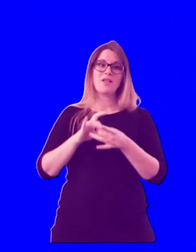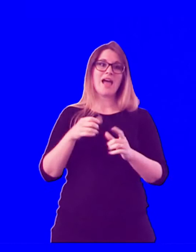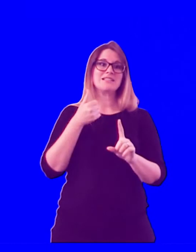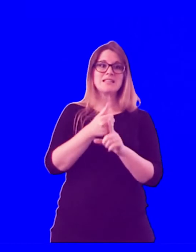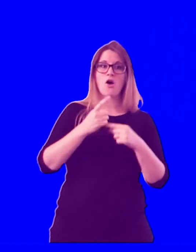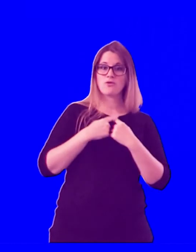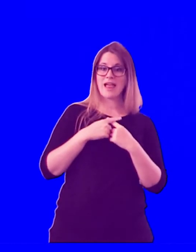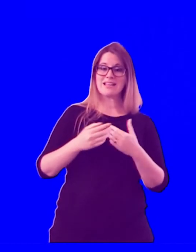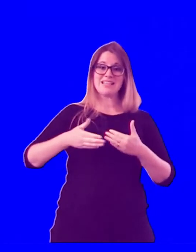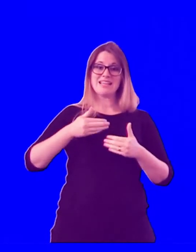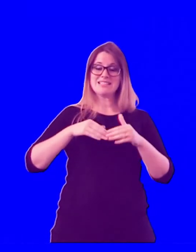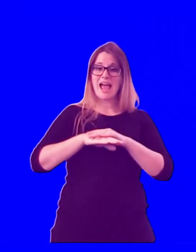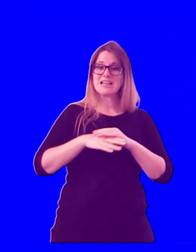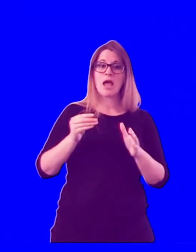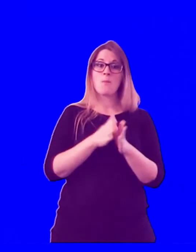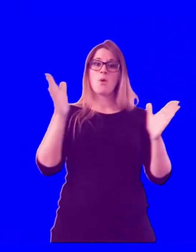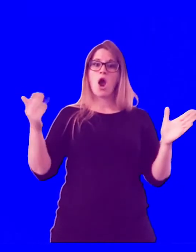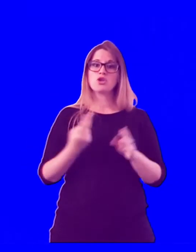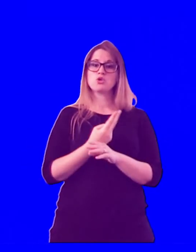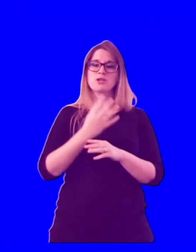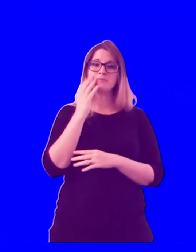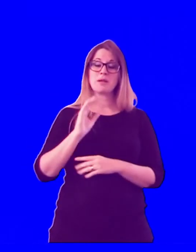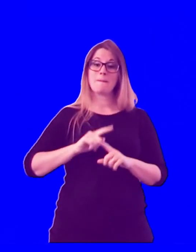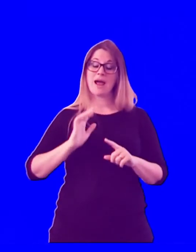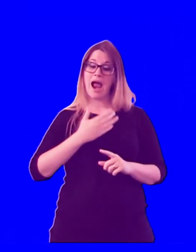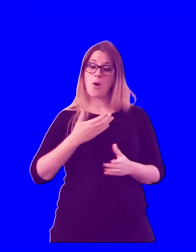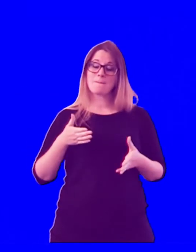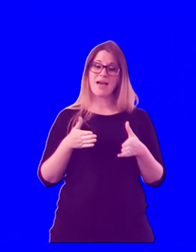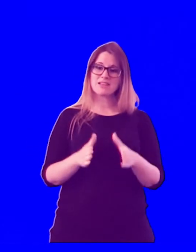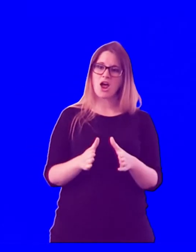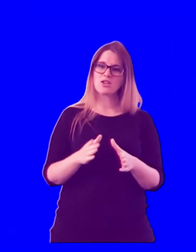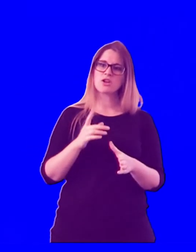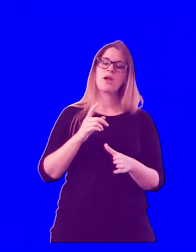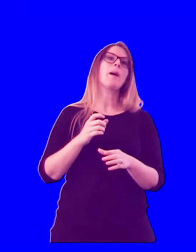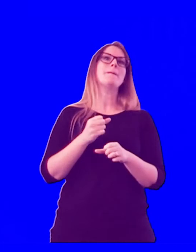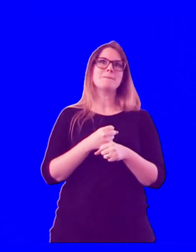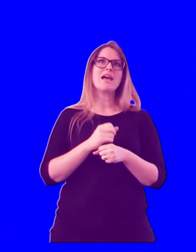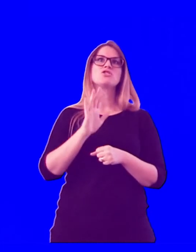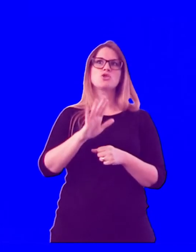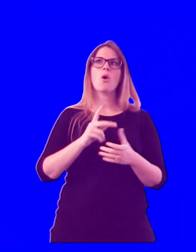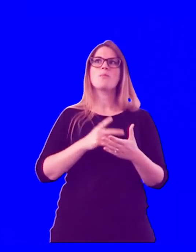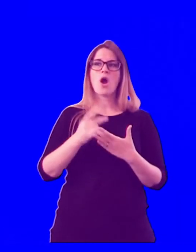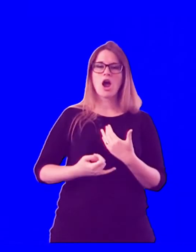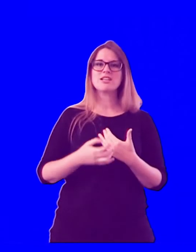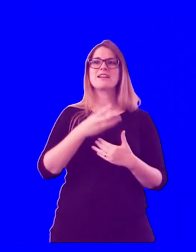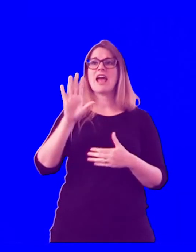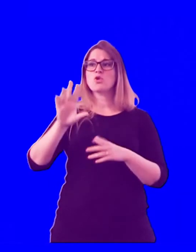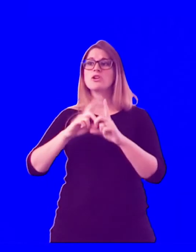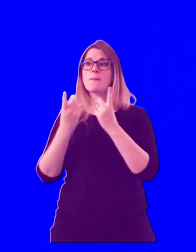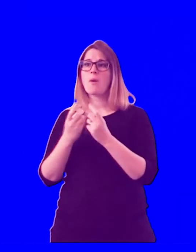ease of access, and a broader user experience, where our methodology certainly makes projects and departments